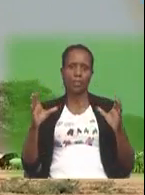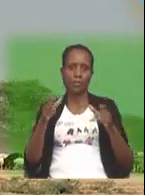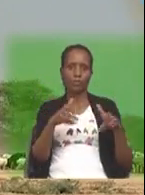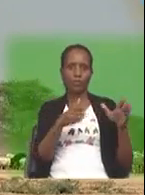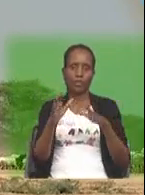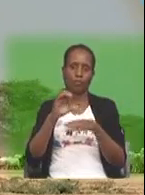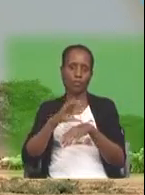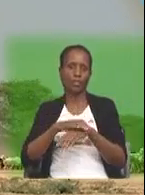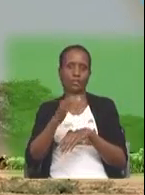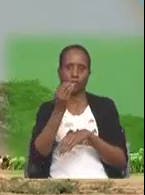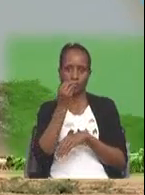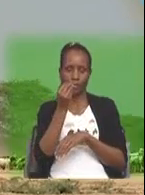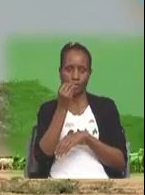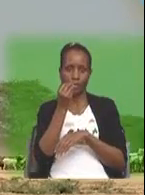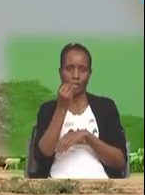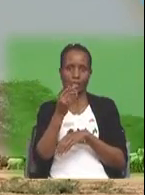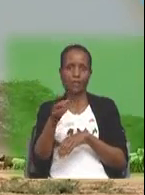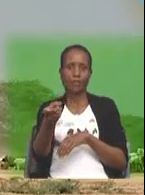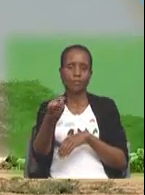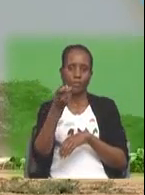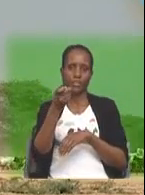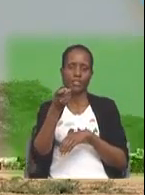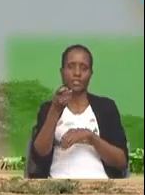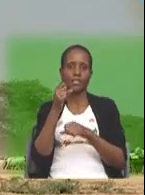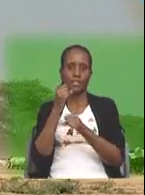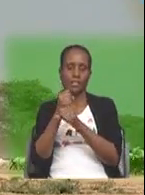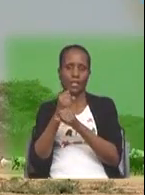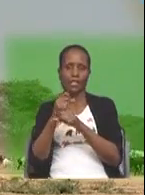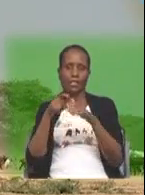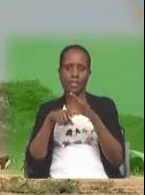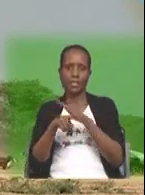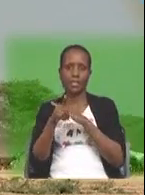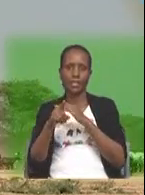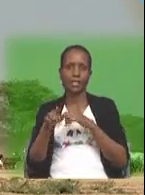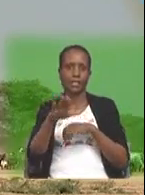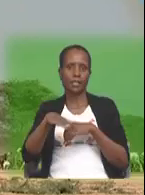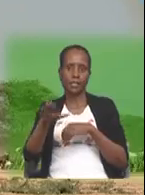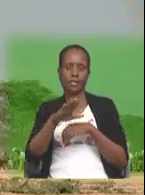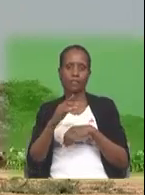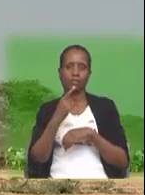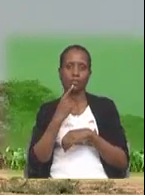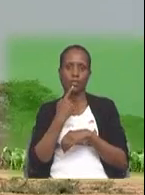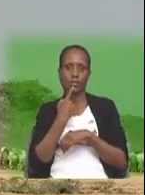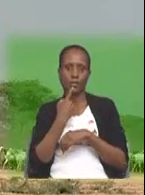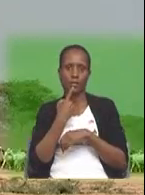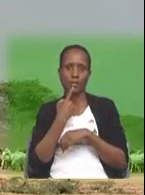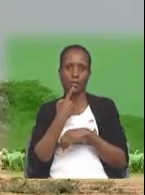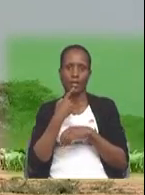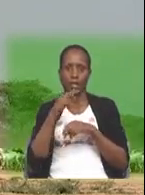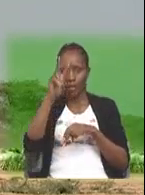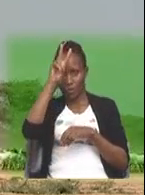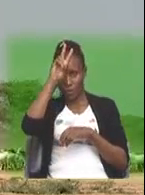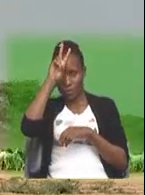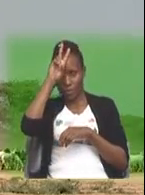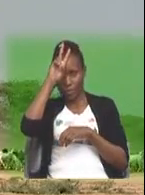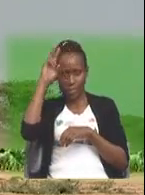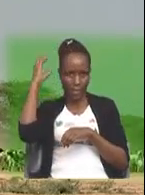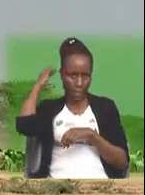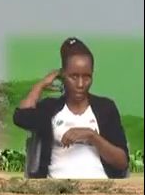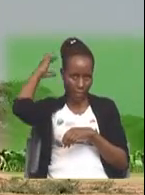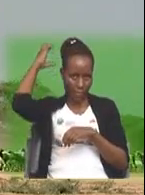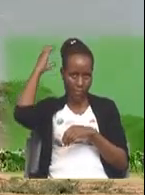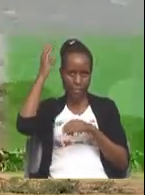their livelihoods. Fishing is practiced in the waters of Lake Turkana. Goats,